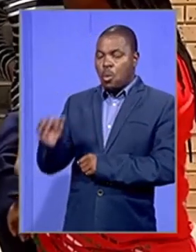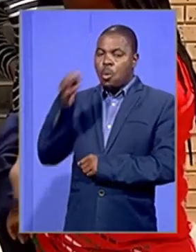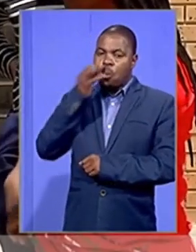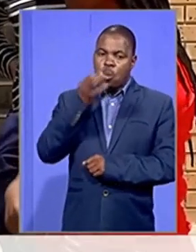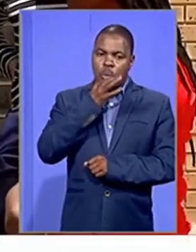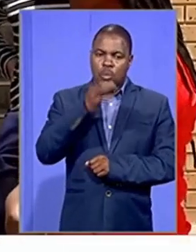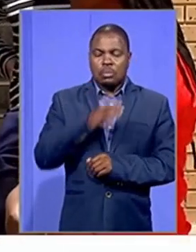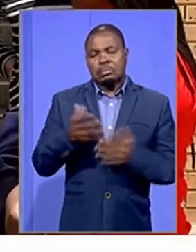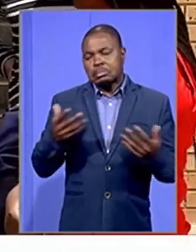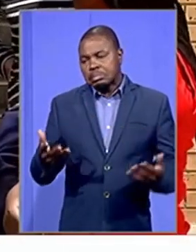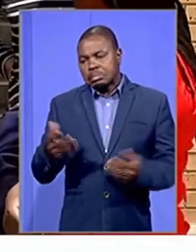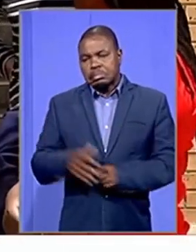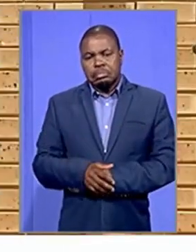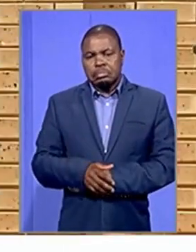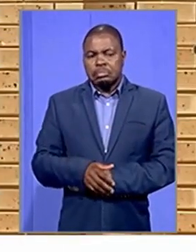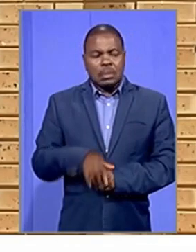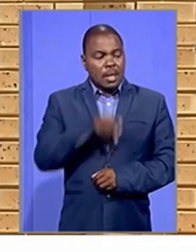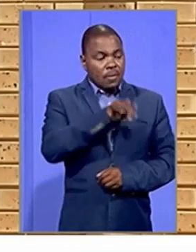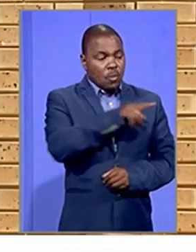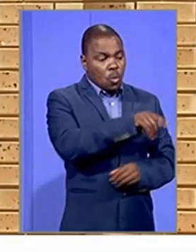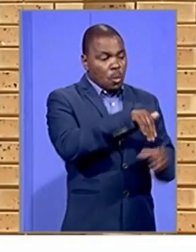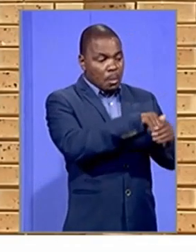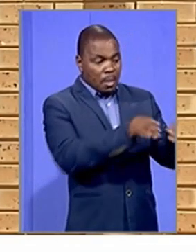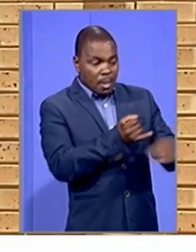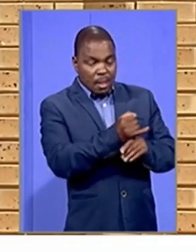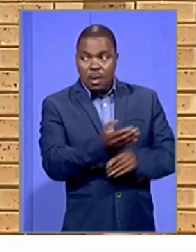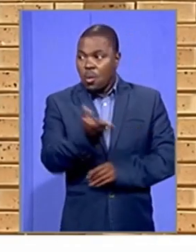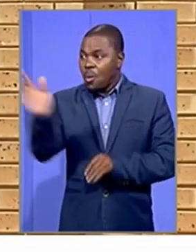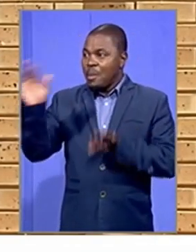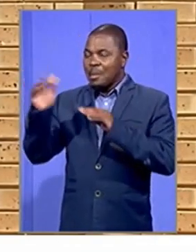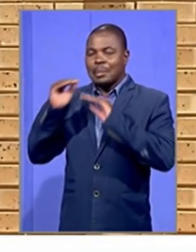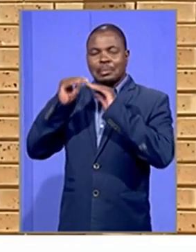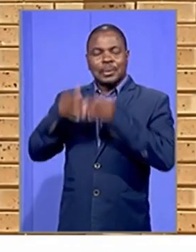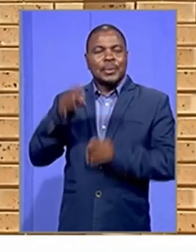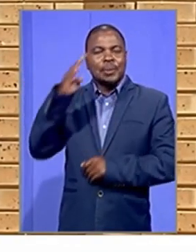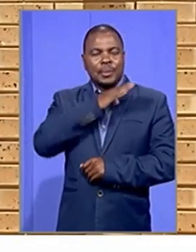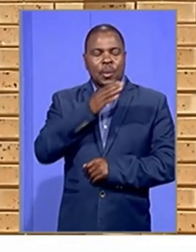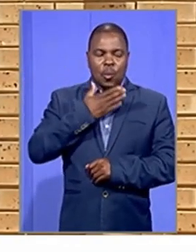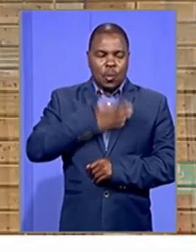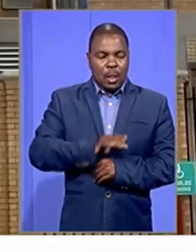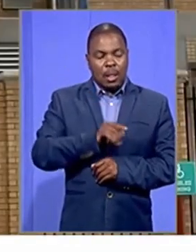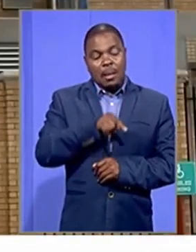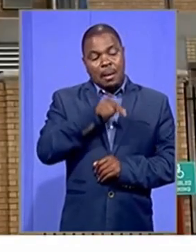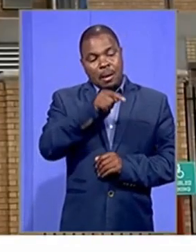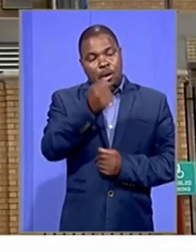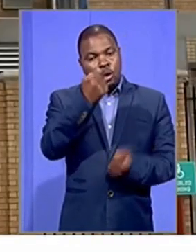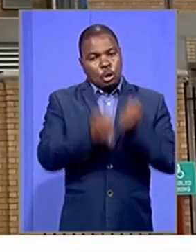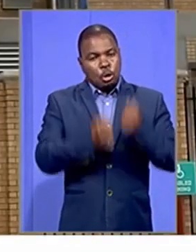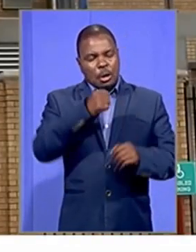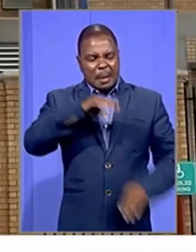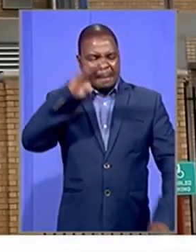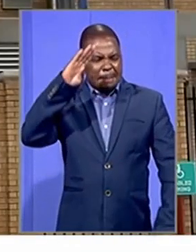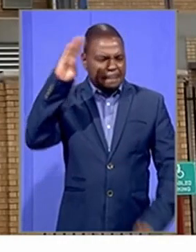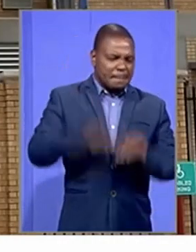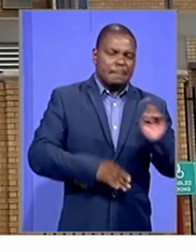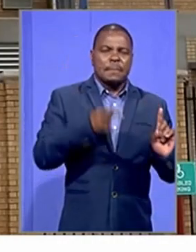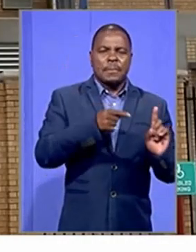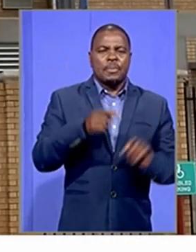go sireletsega fa mmelaelwa a ka rebolelwa beile. A re o batla kgotlatshekelo e neele mmelaelwa ka tlholo e